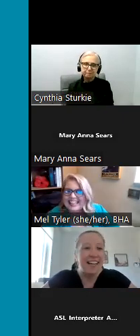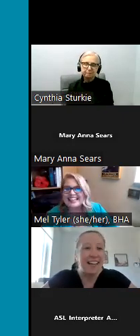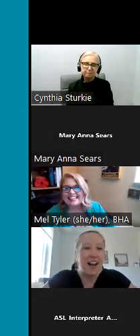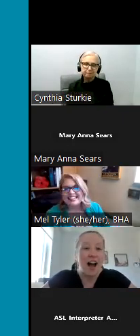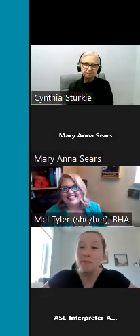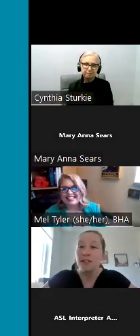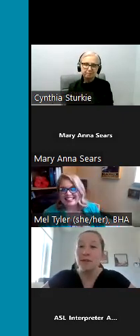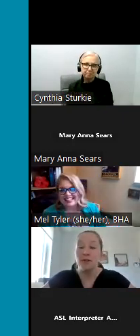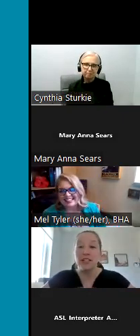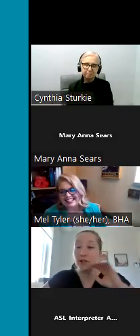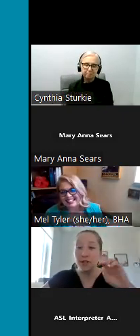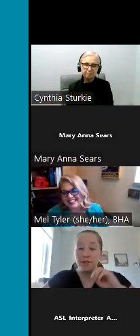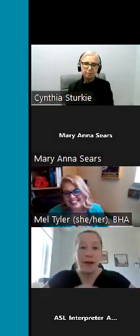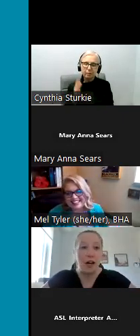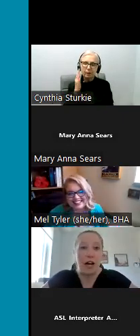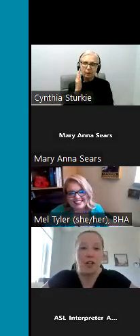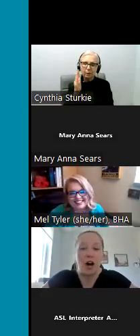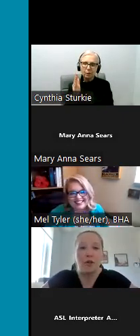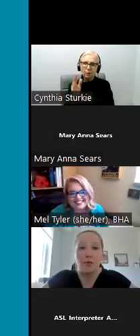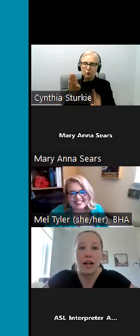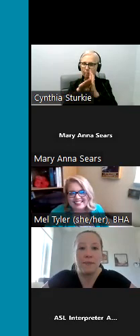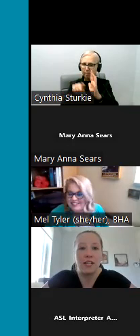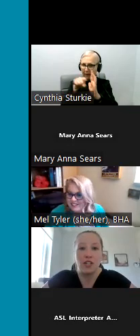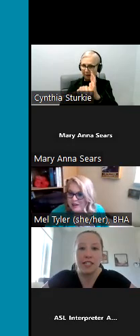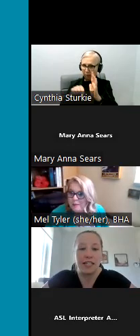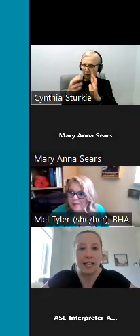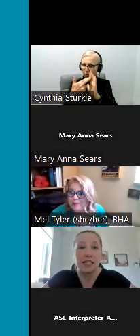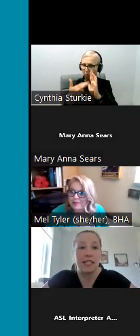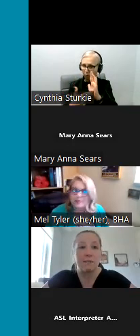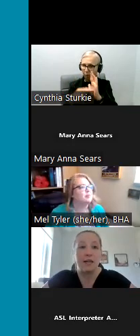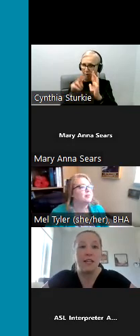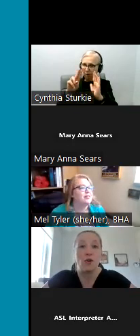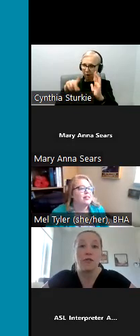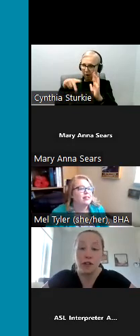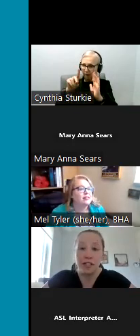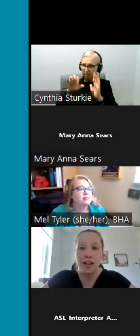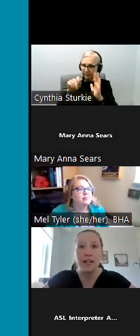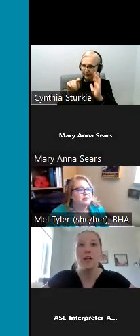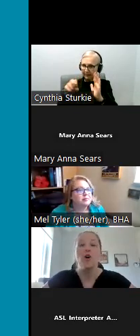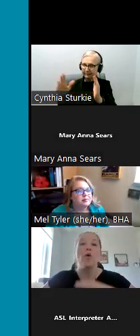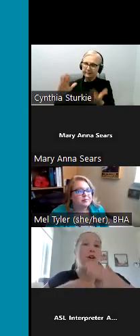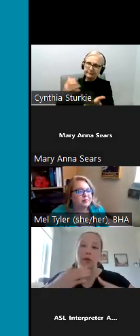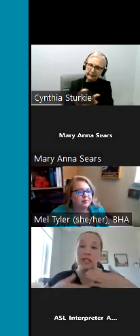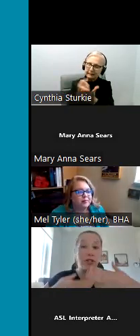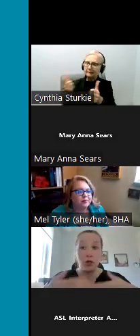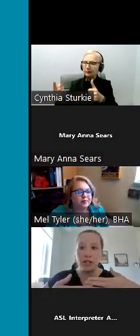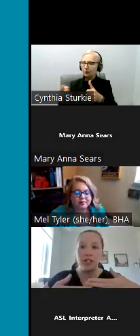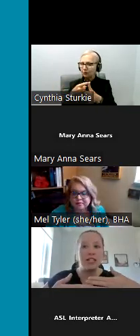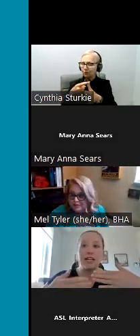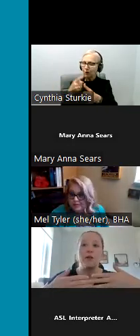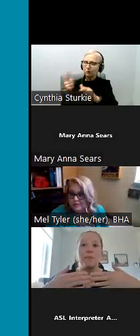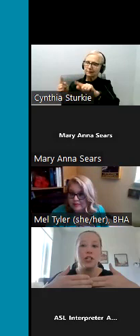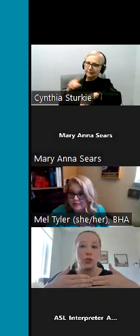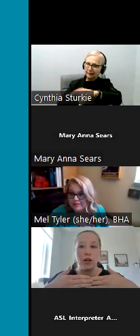right. I'm going to be doing a little bit of a background on the rule update, just in case this may be your first event. Won't be going into too